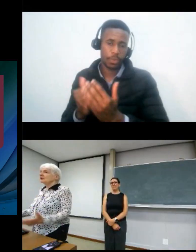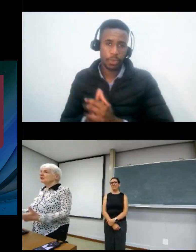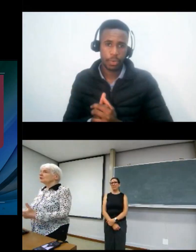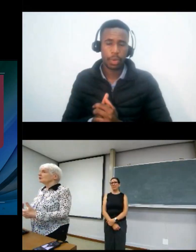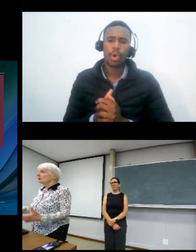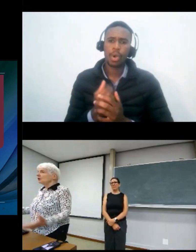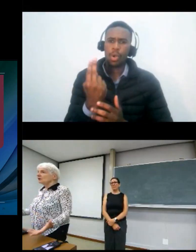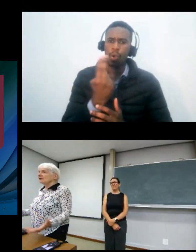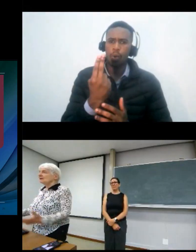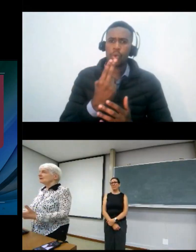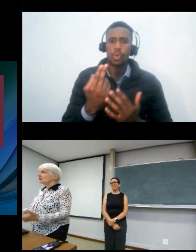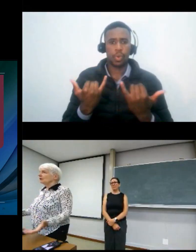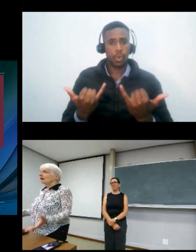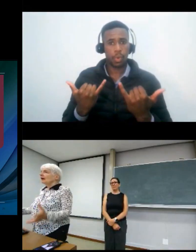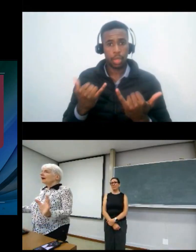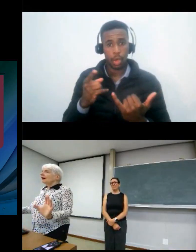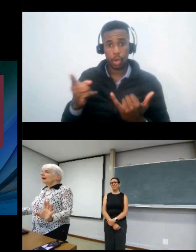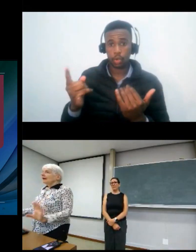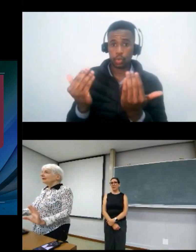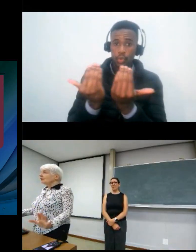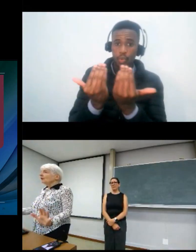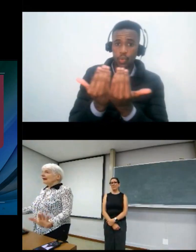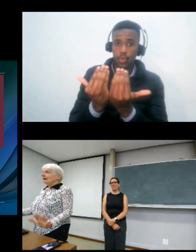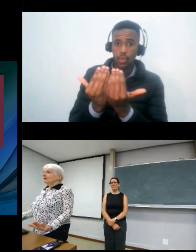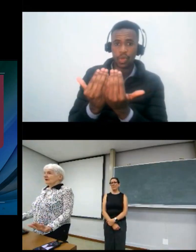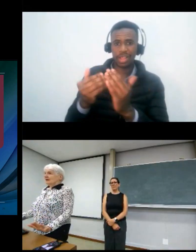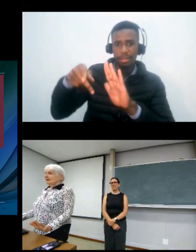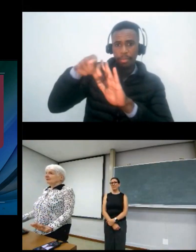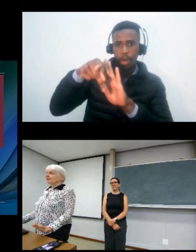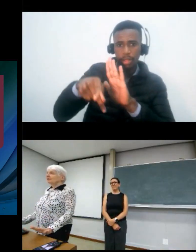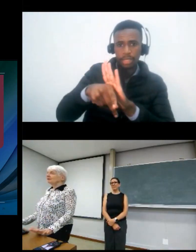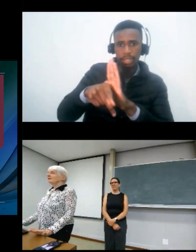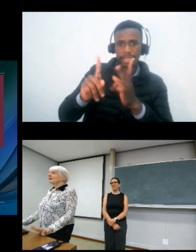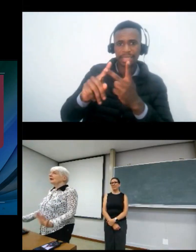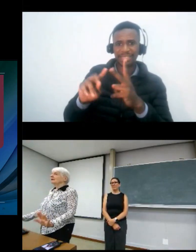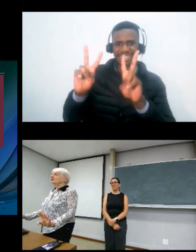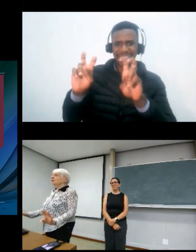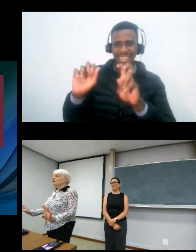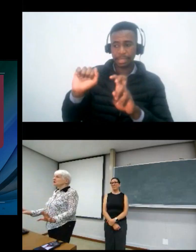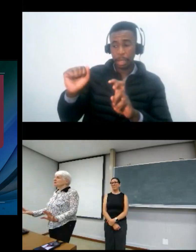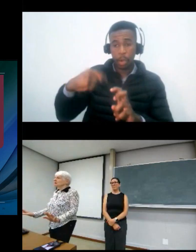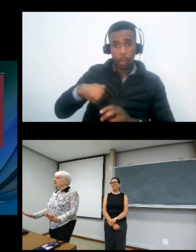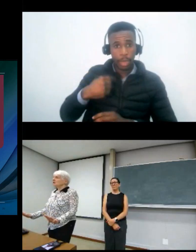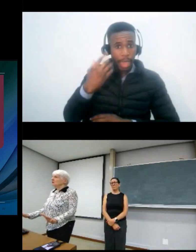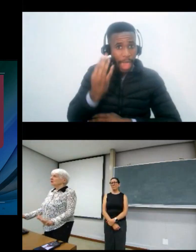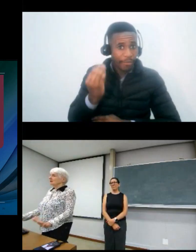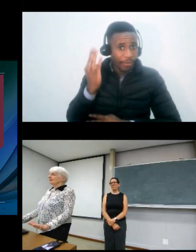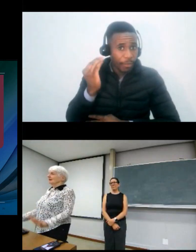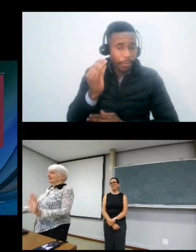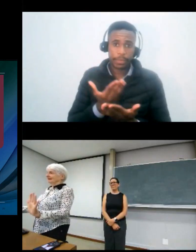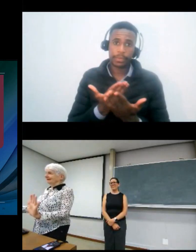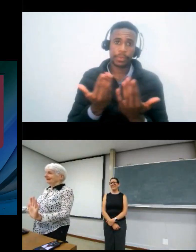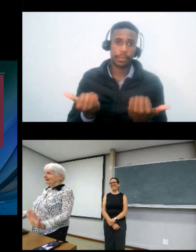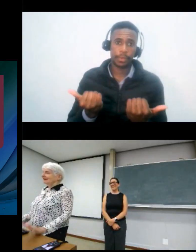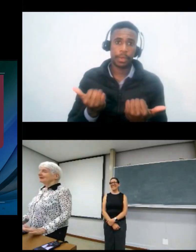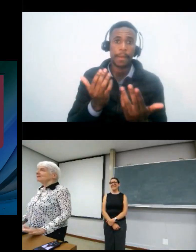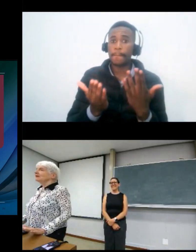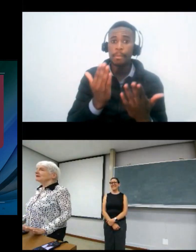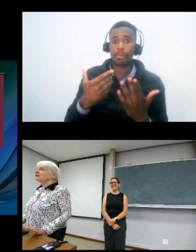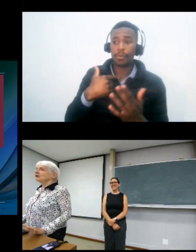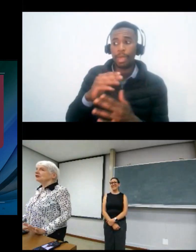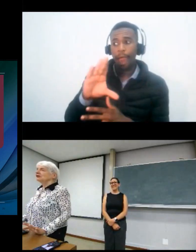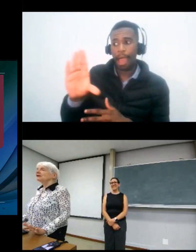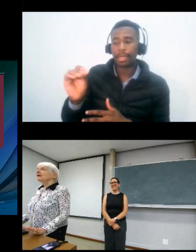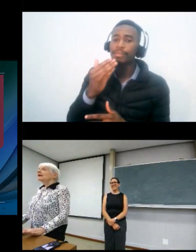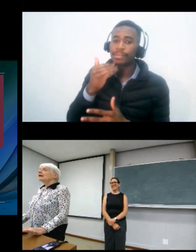status of the schools and policies and so on. It's not out there. And if you ask too many questions, it